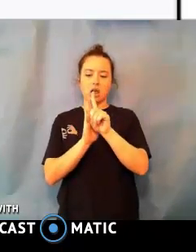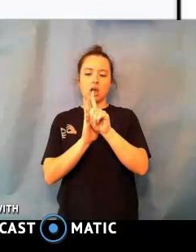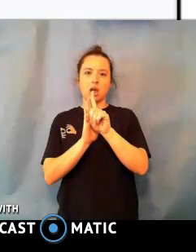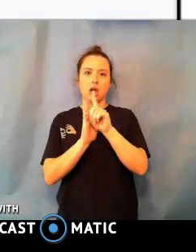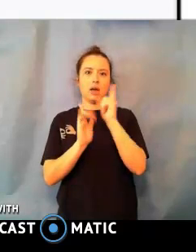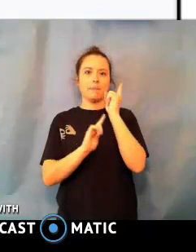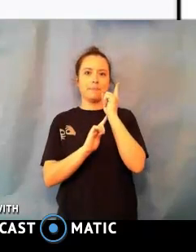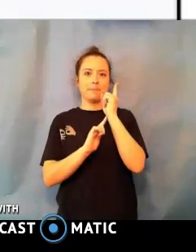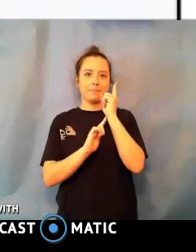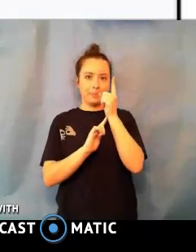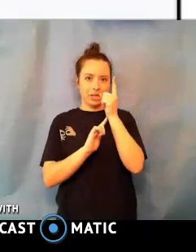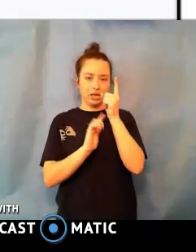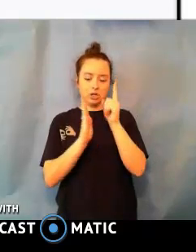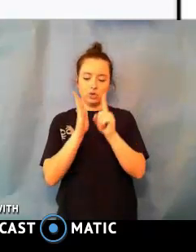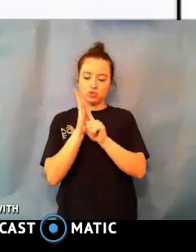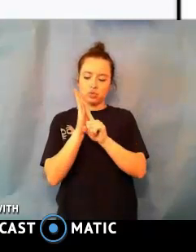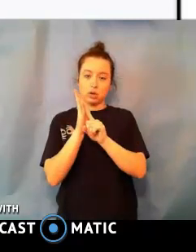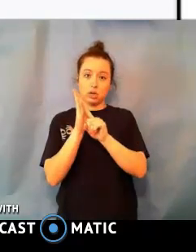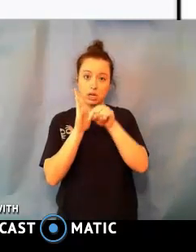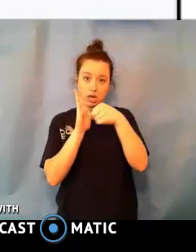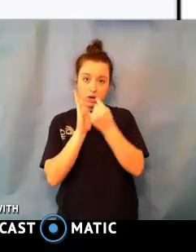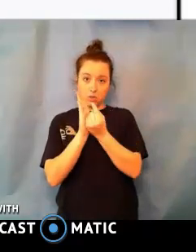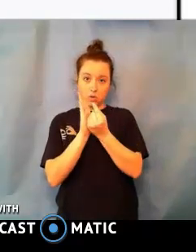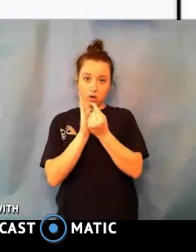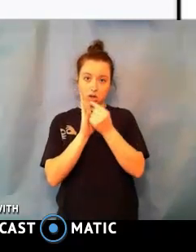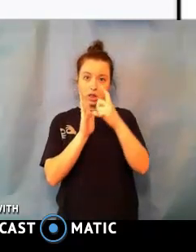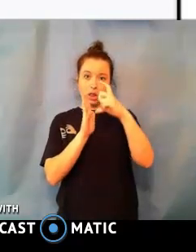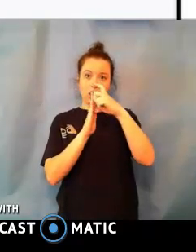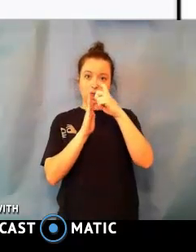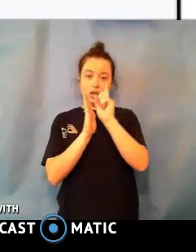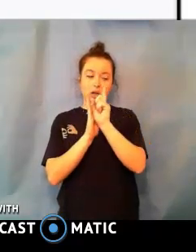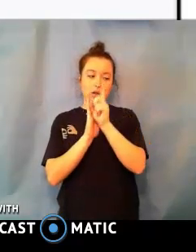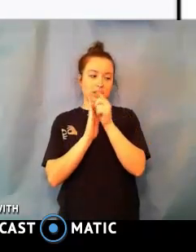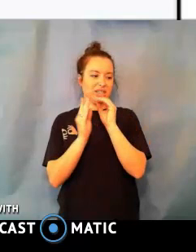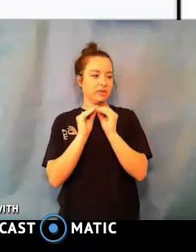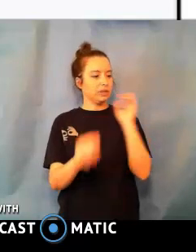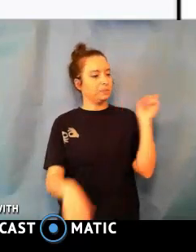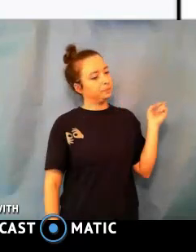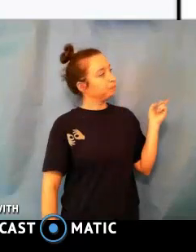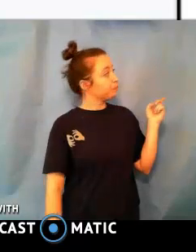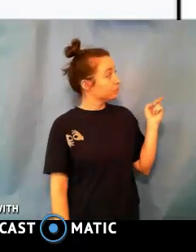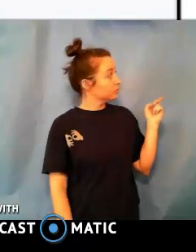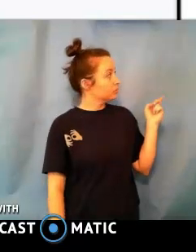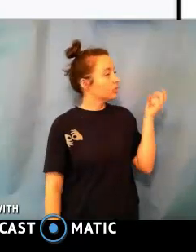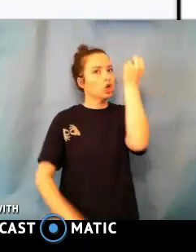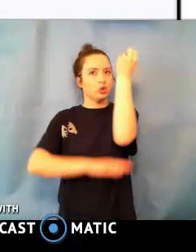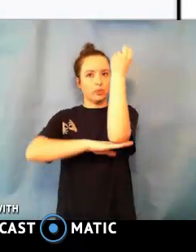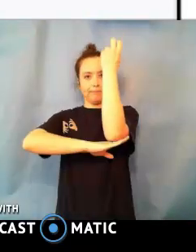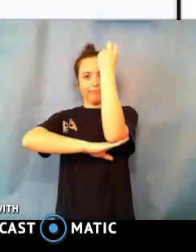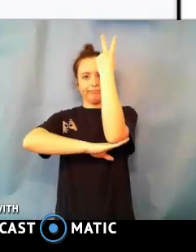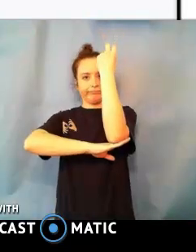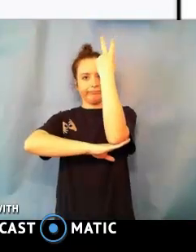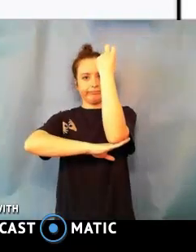a minute, the hand is long. So let's fix our clock. The number 12 is always at the top.